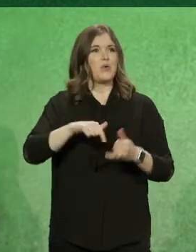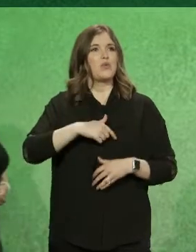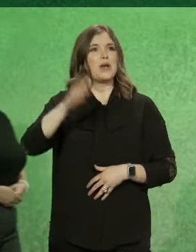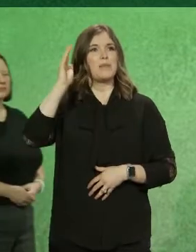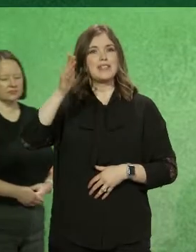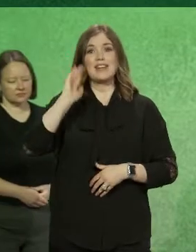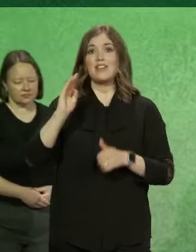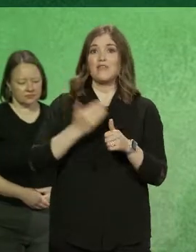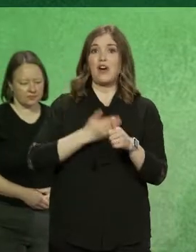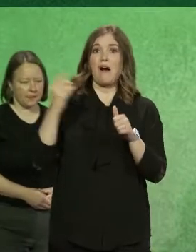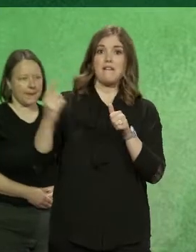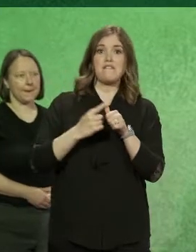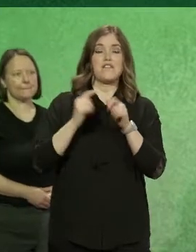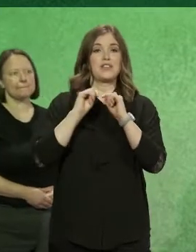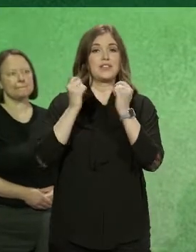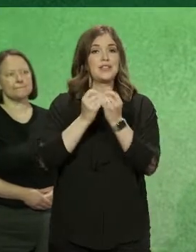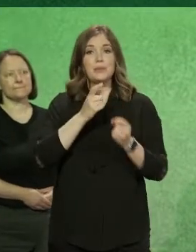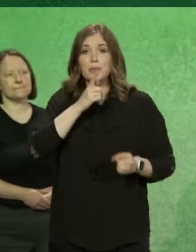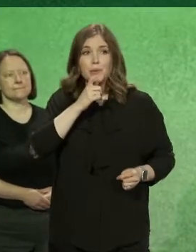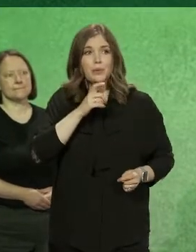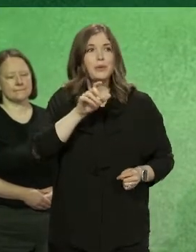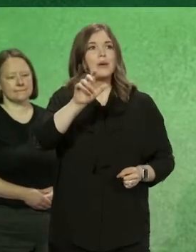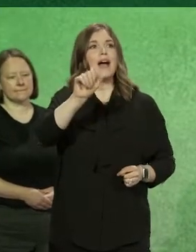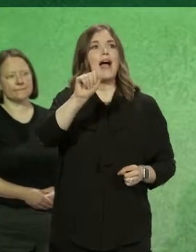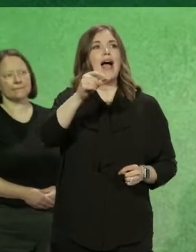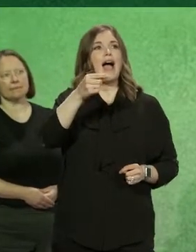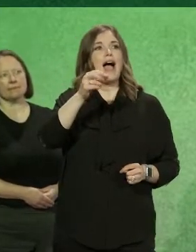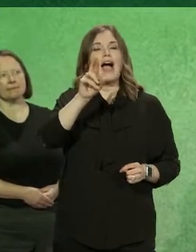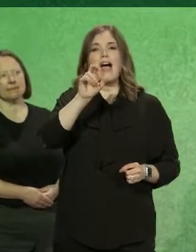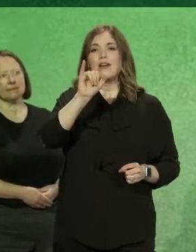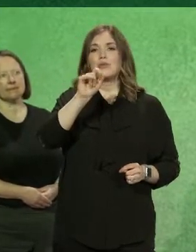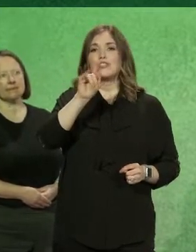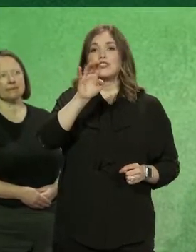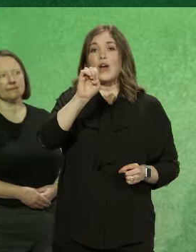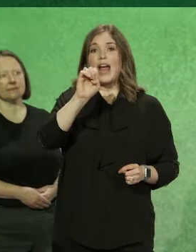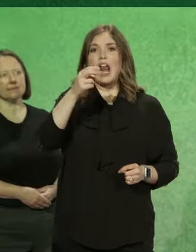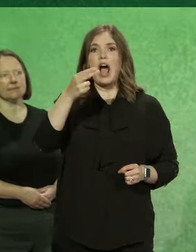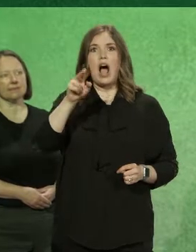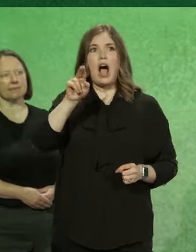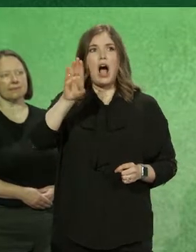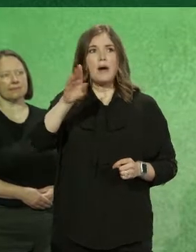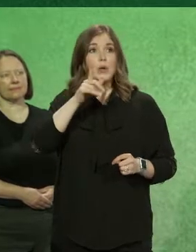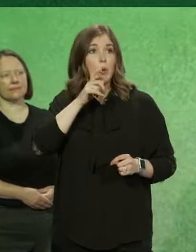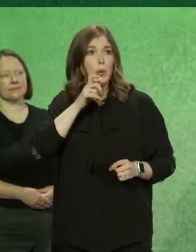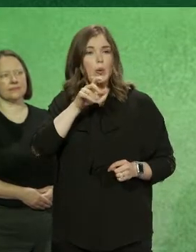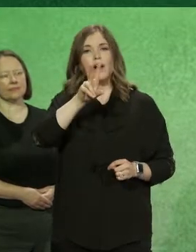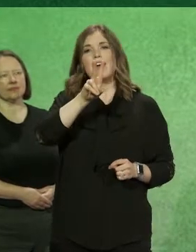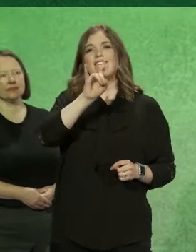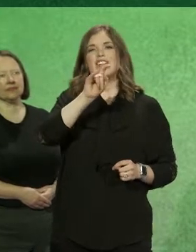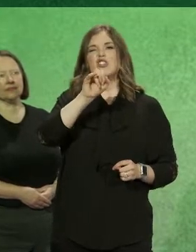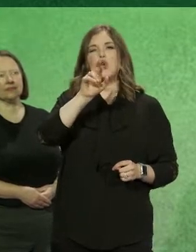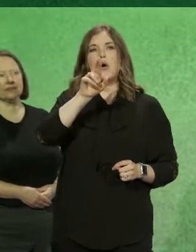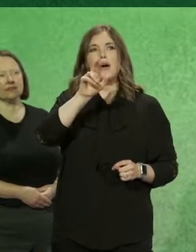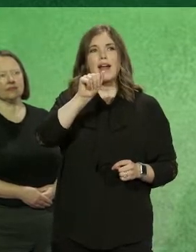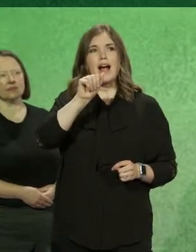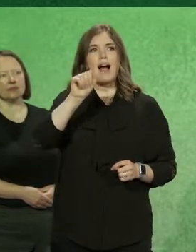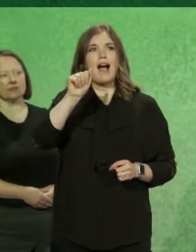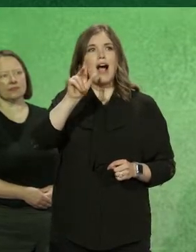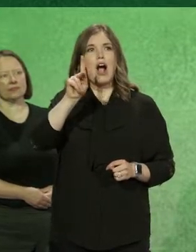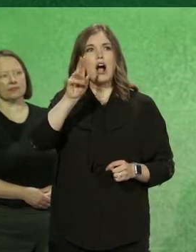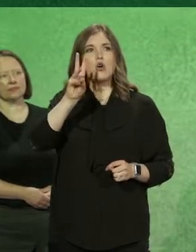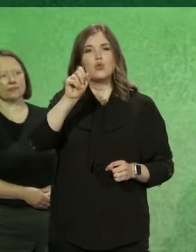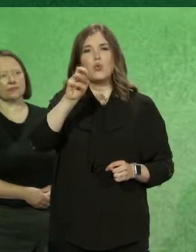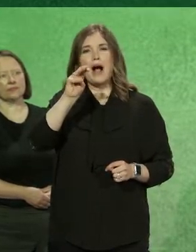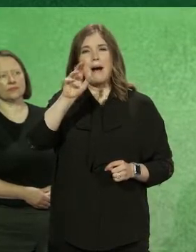Presenting for our first team, Agritrade Hub, is Victoria Kwame Yeboah, hailing